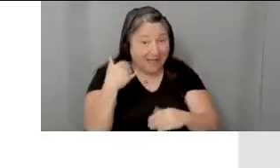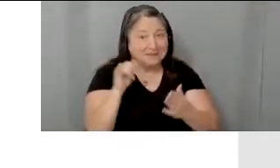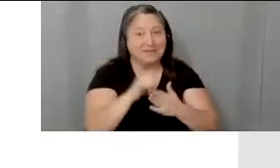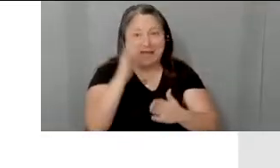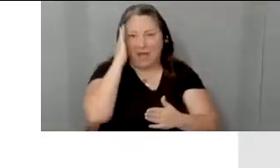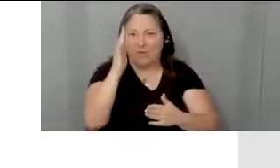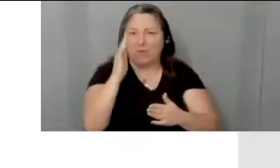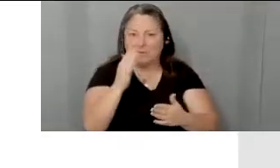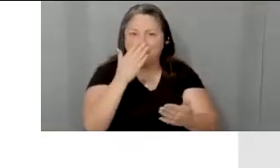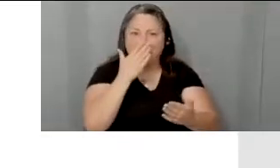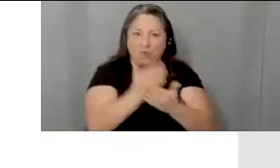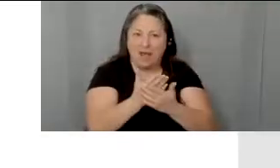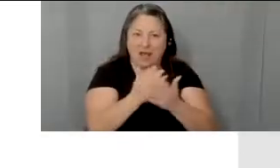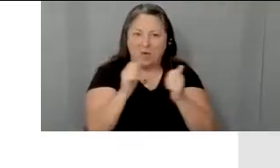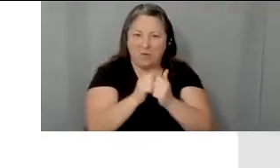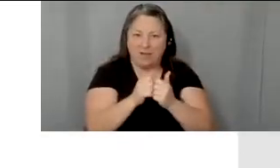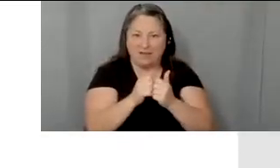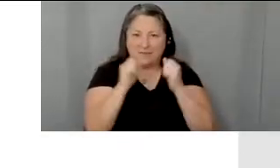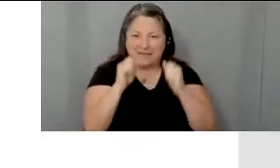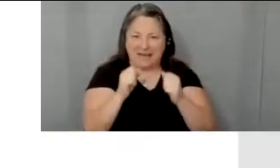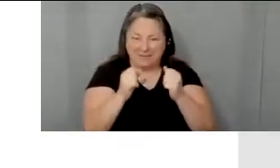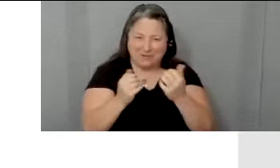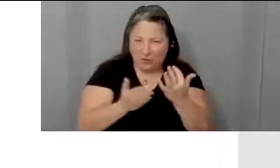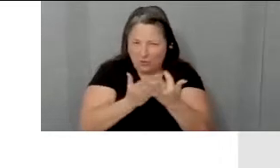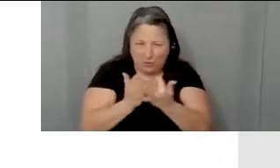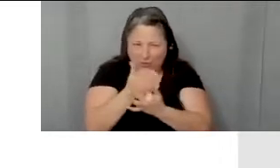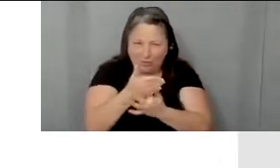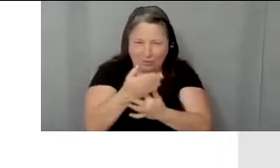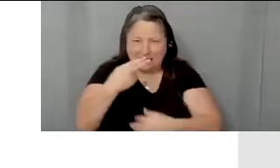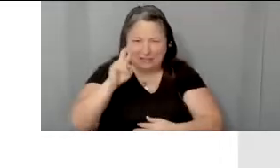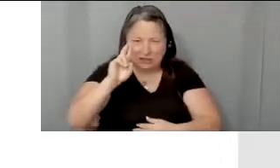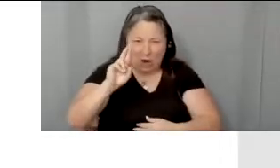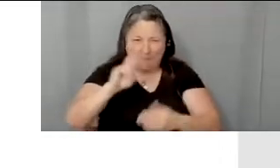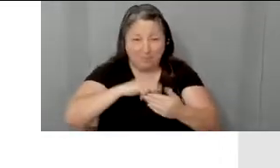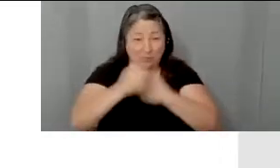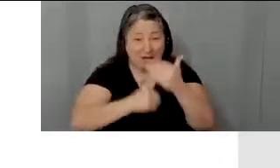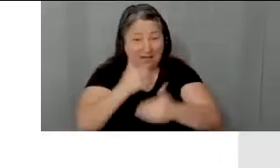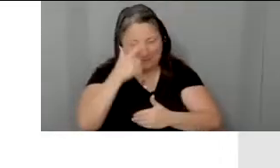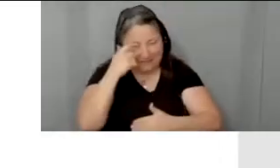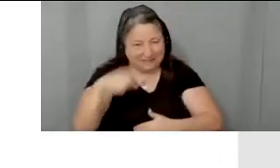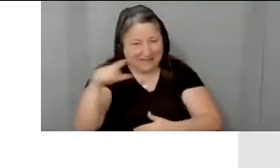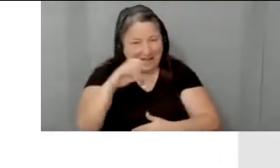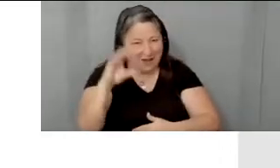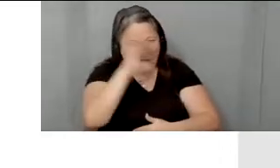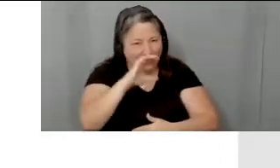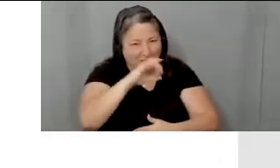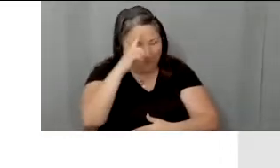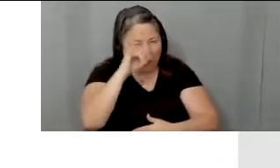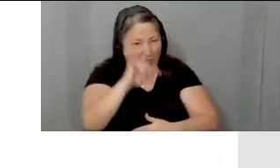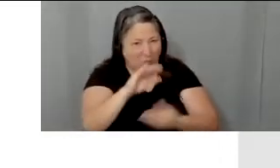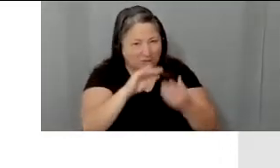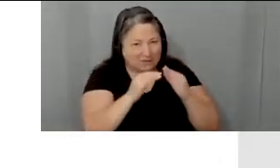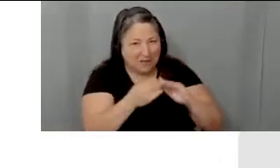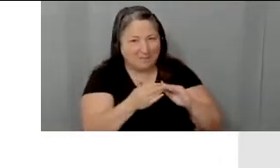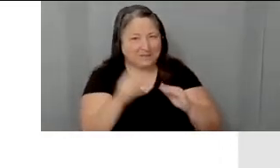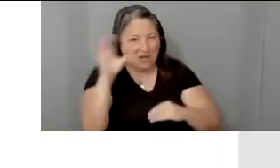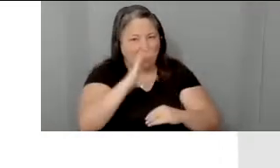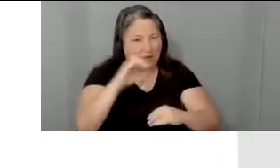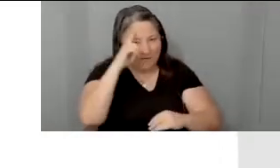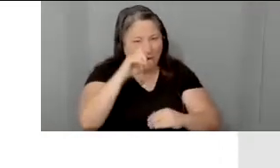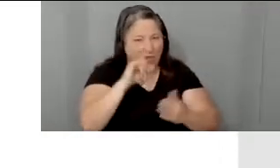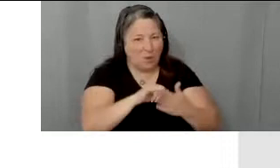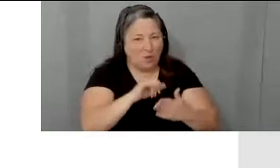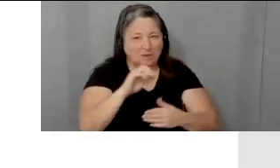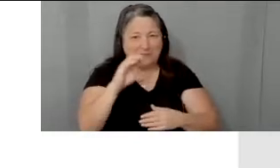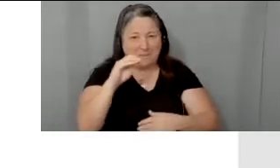bode well with moving through the human resources process, because they are looking for those numbers. They are looking for those metrics. They're